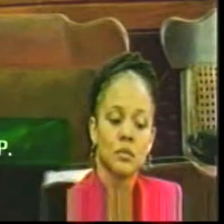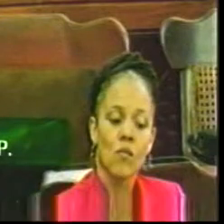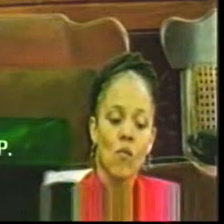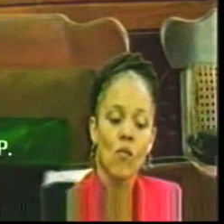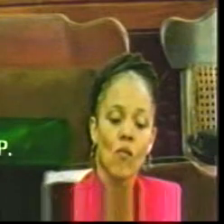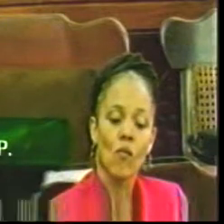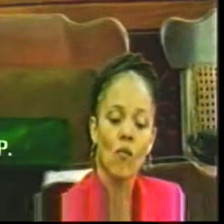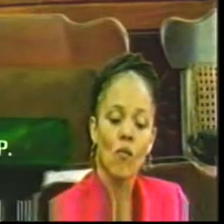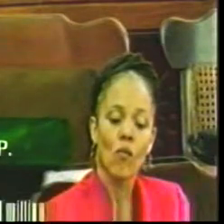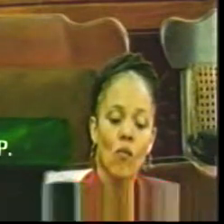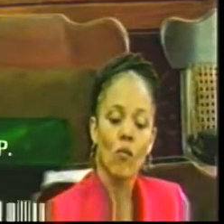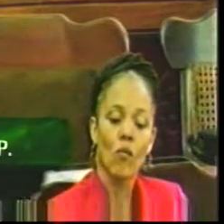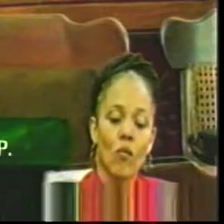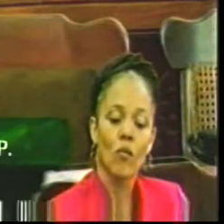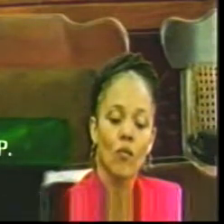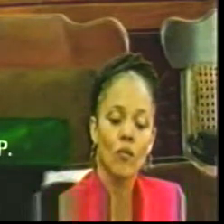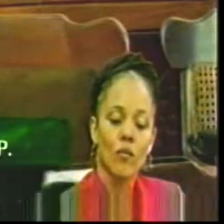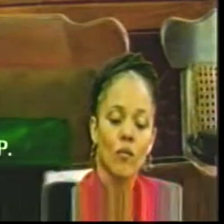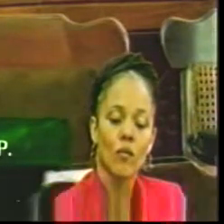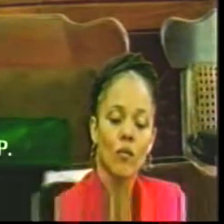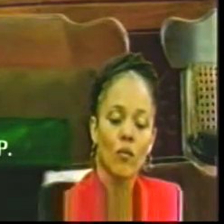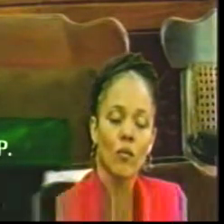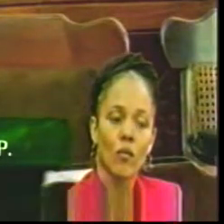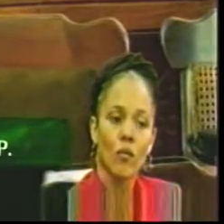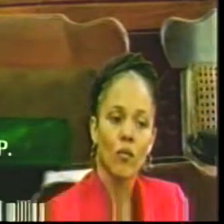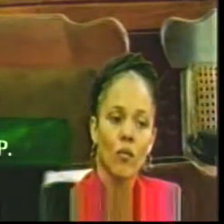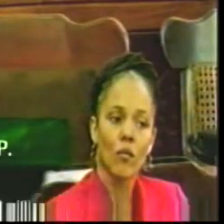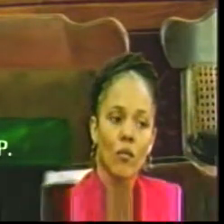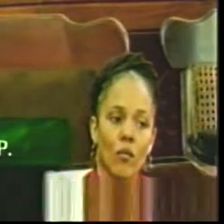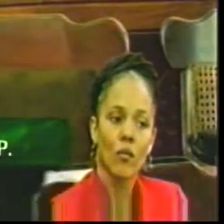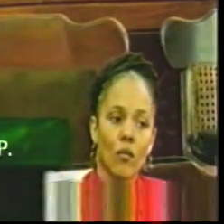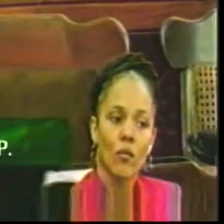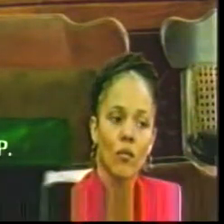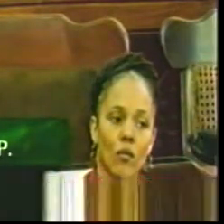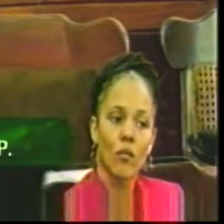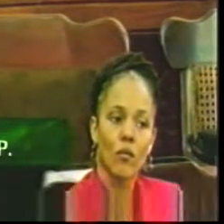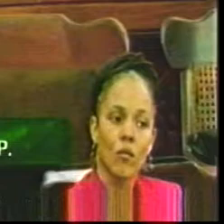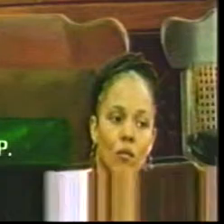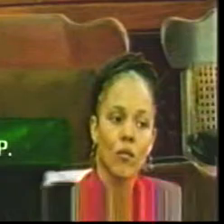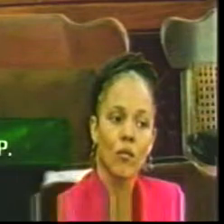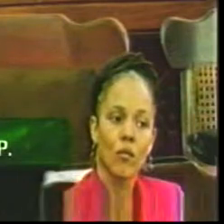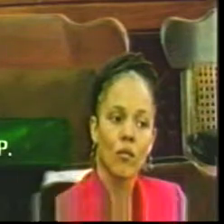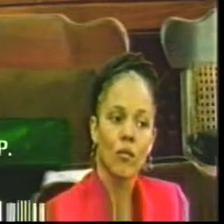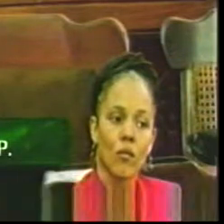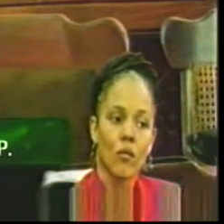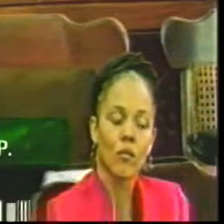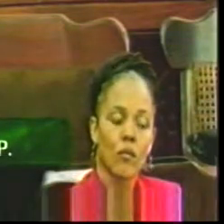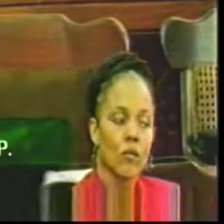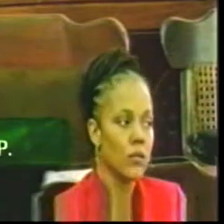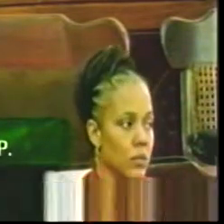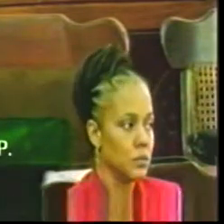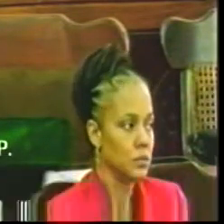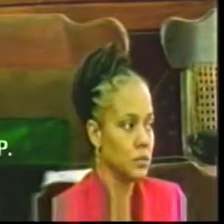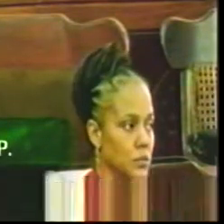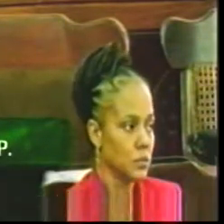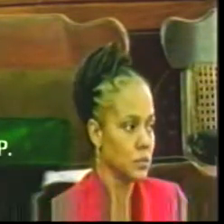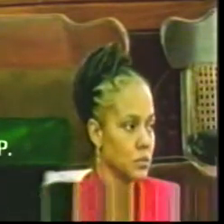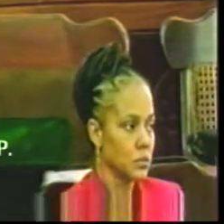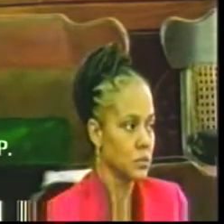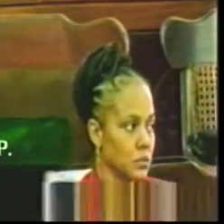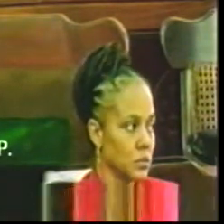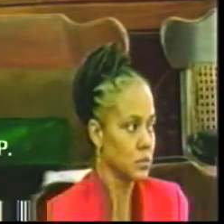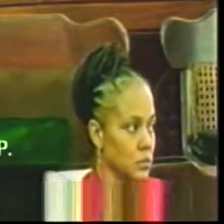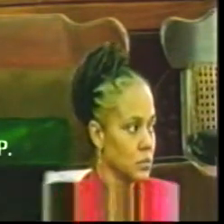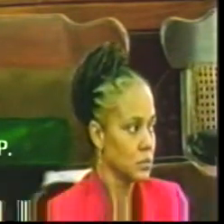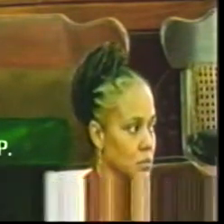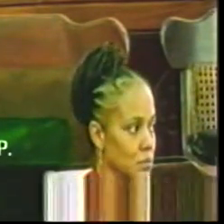to be $24 million from that $100 million that would have to be utilized to clear arrears